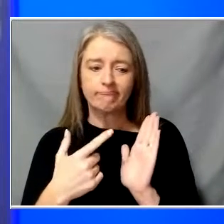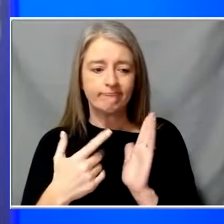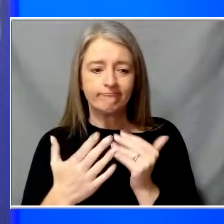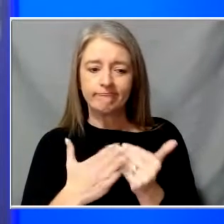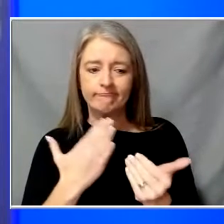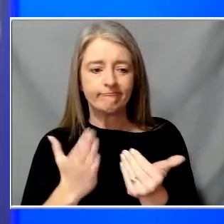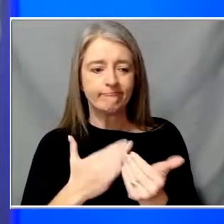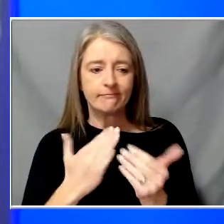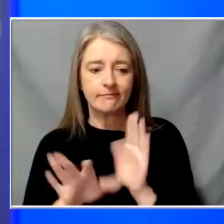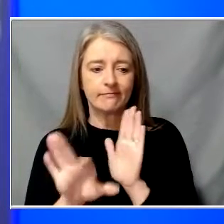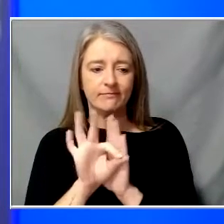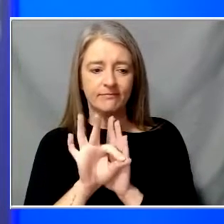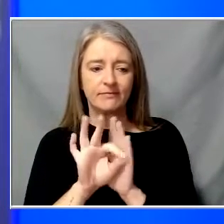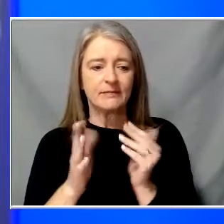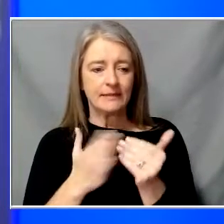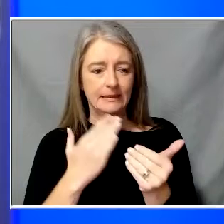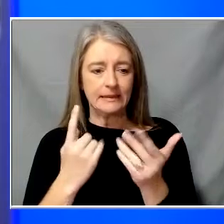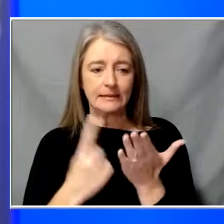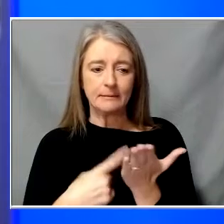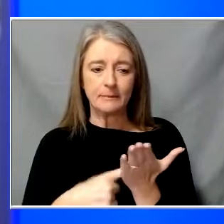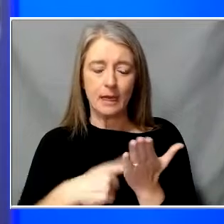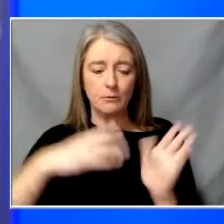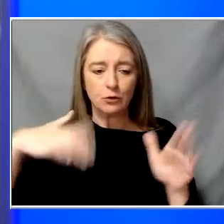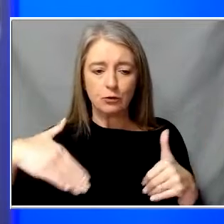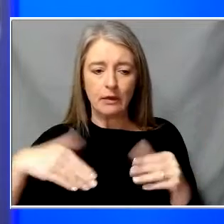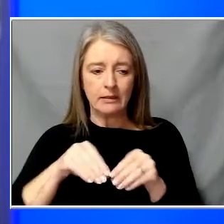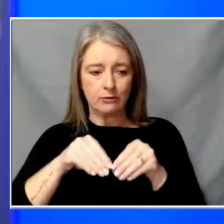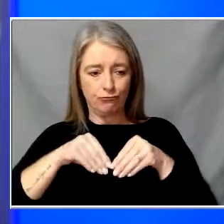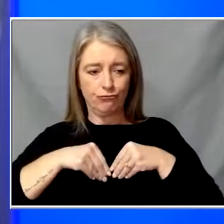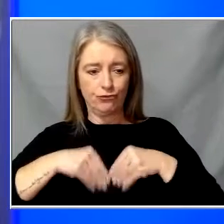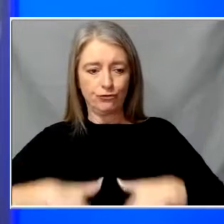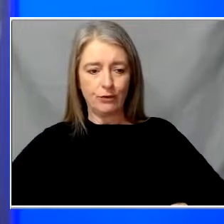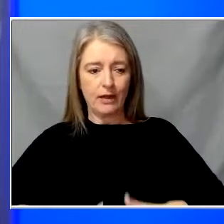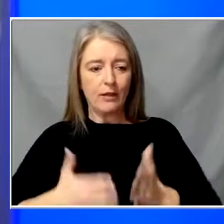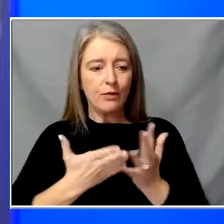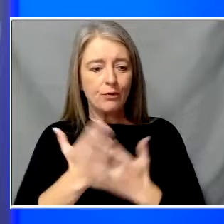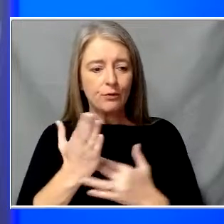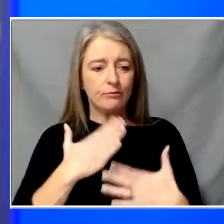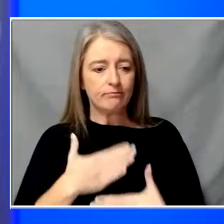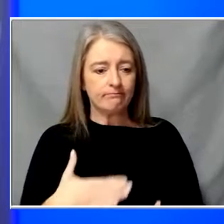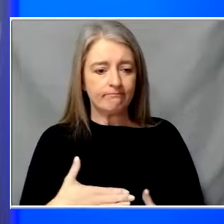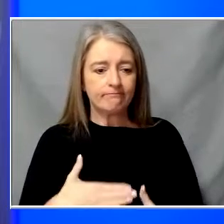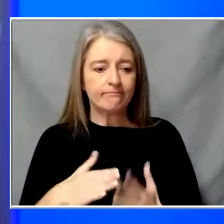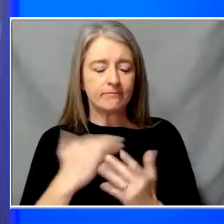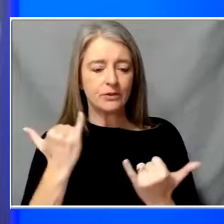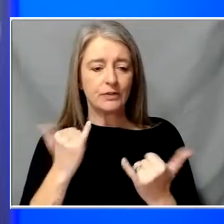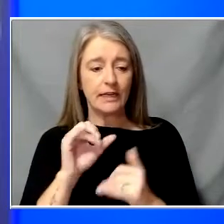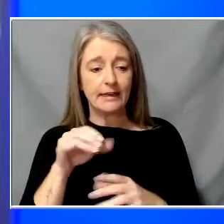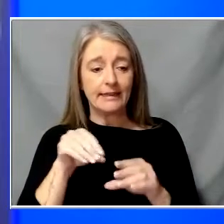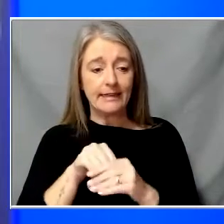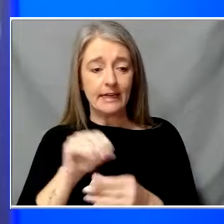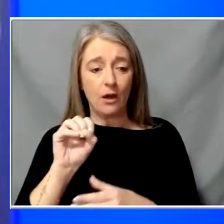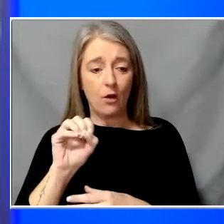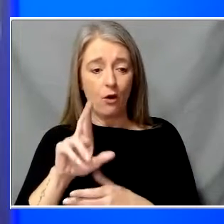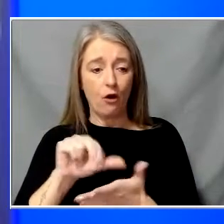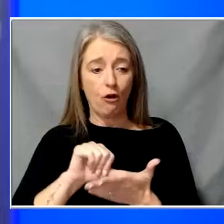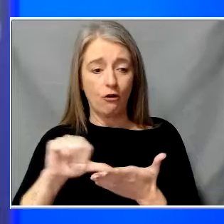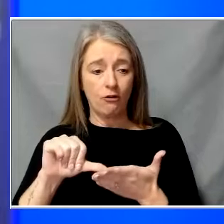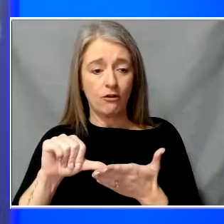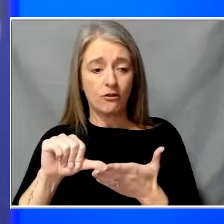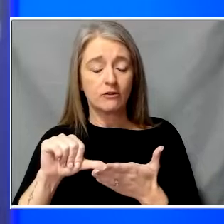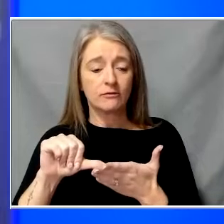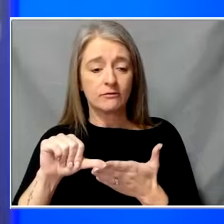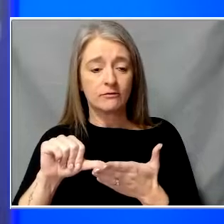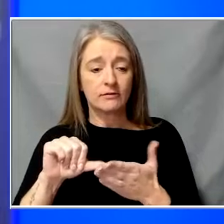until it's too late and has spread outside of the stomach. Today, we take you inside the OR to show you a unique treatment offered